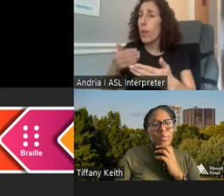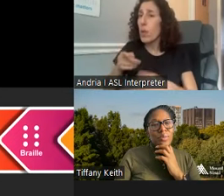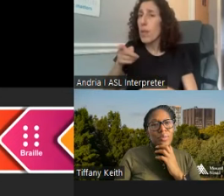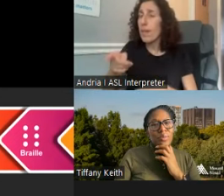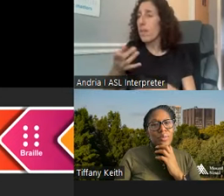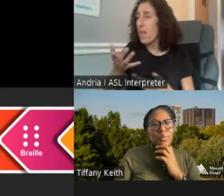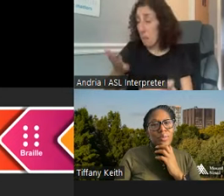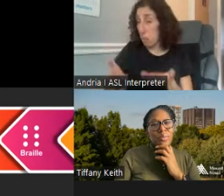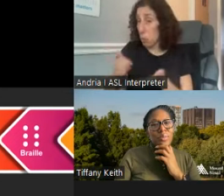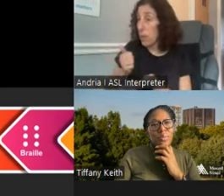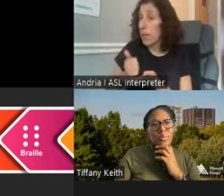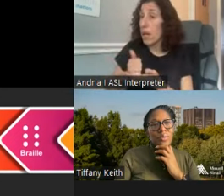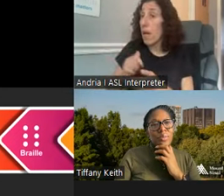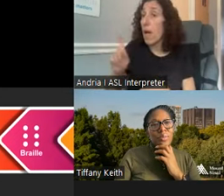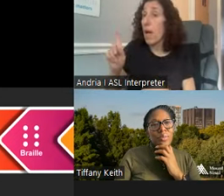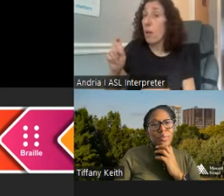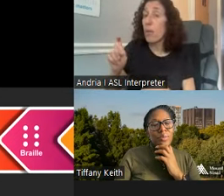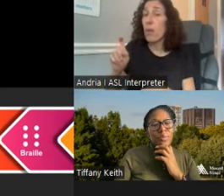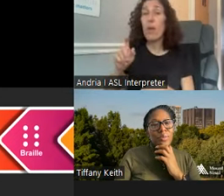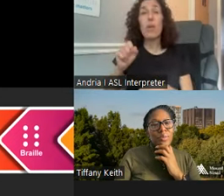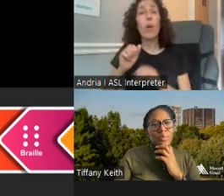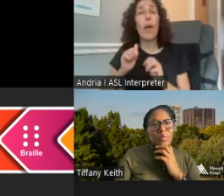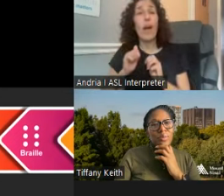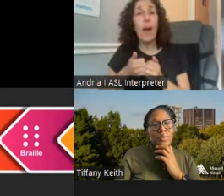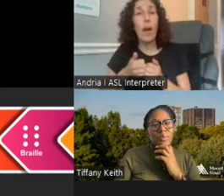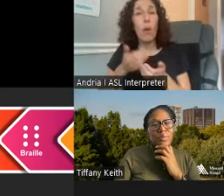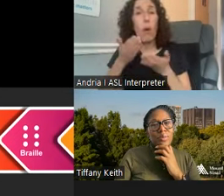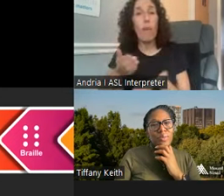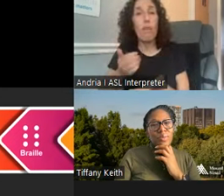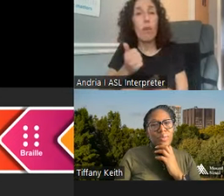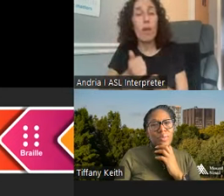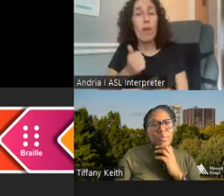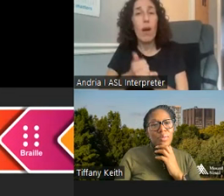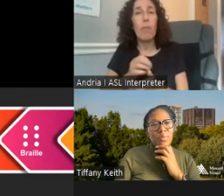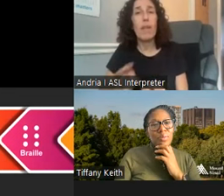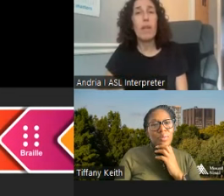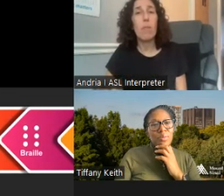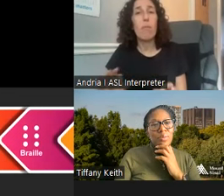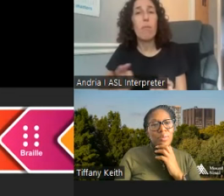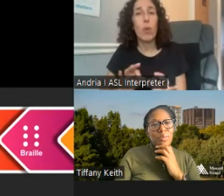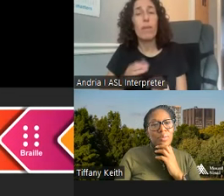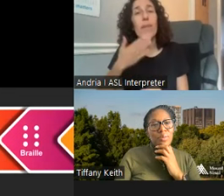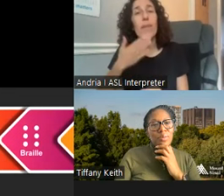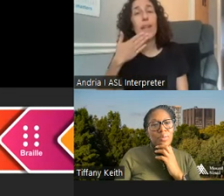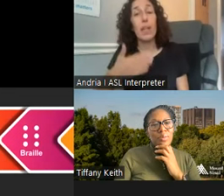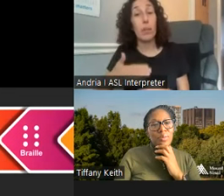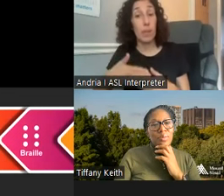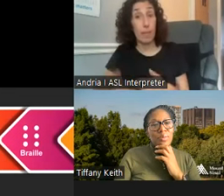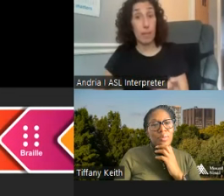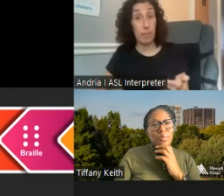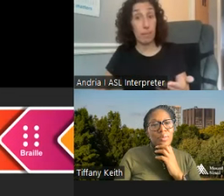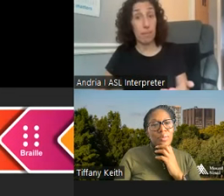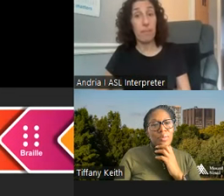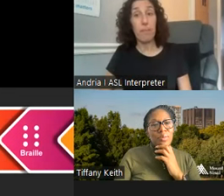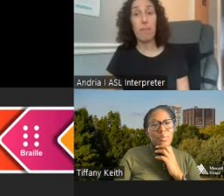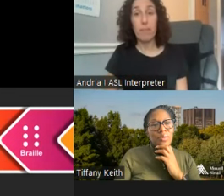the offer of help. It's the way it's done that really matters. All right, next slide.